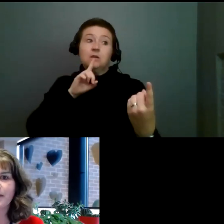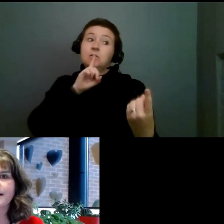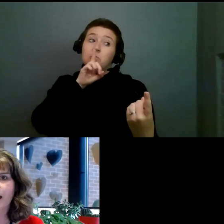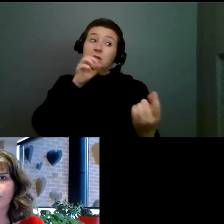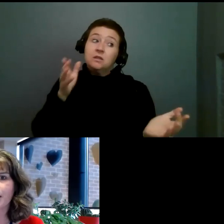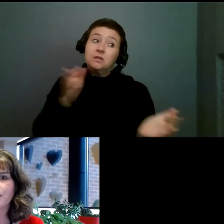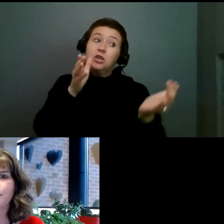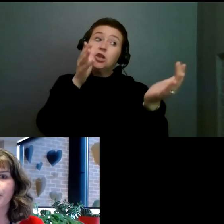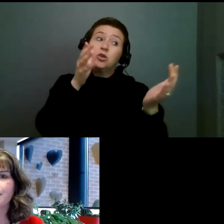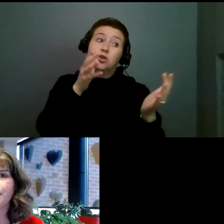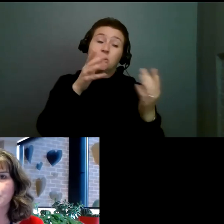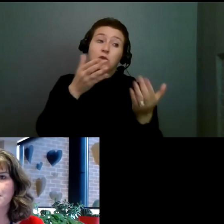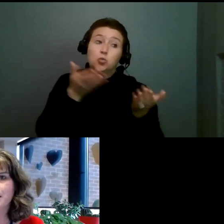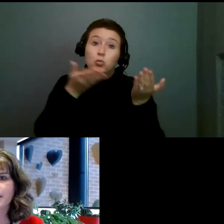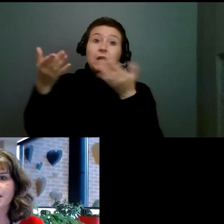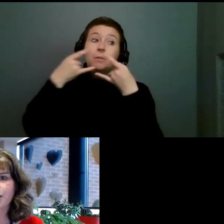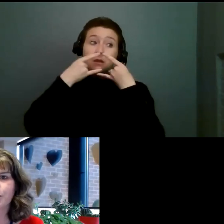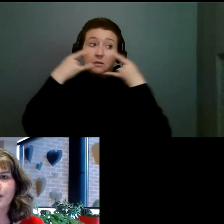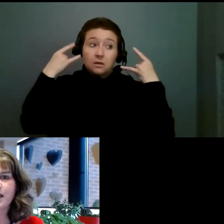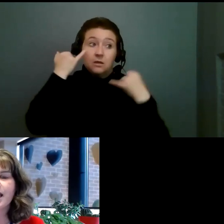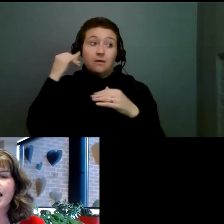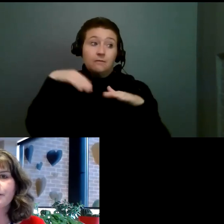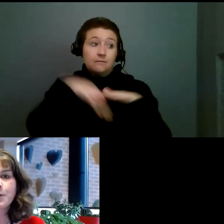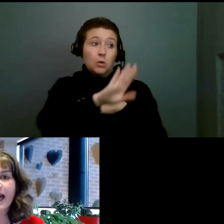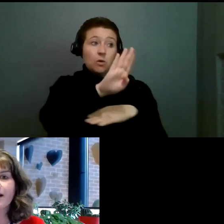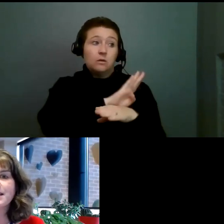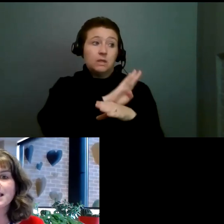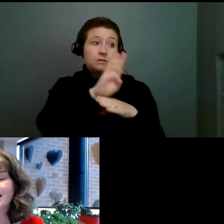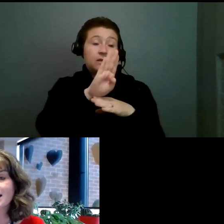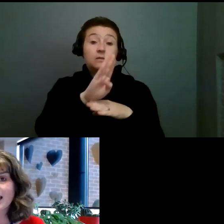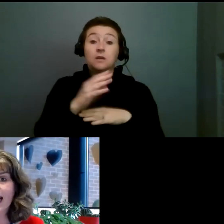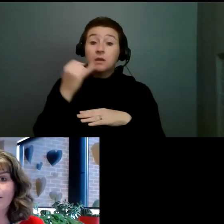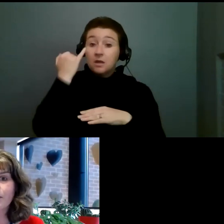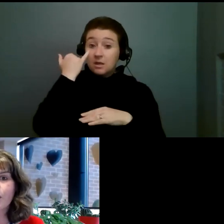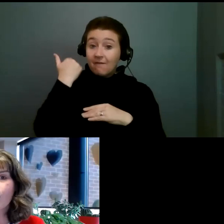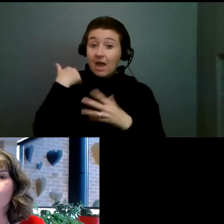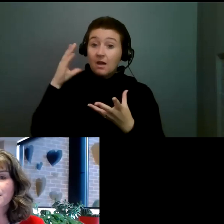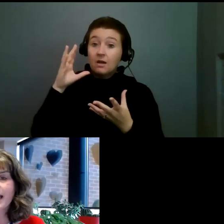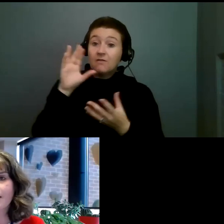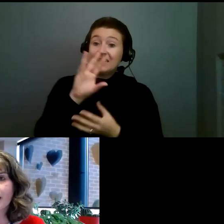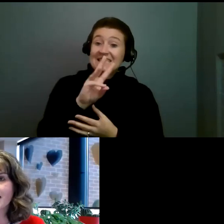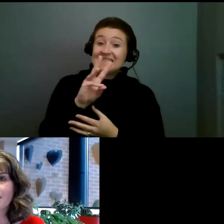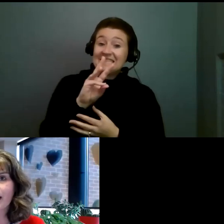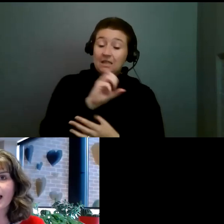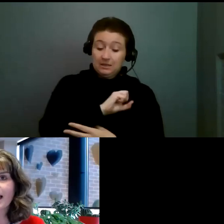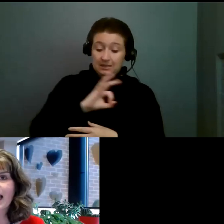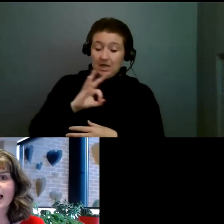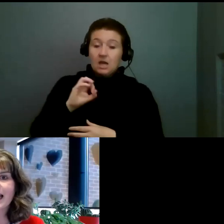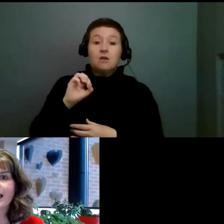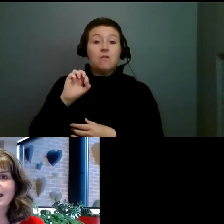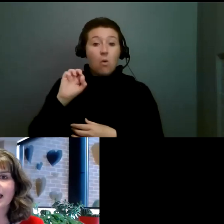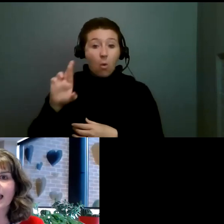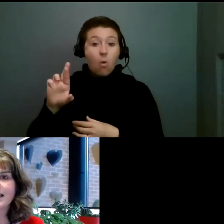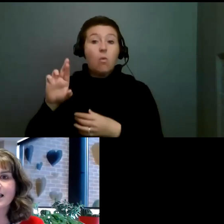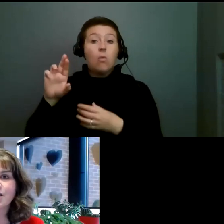recommending face coverings for individuals that visit you. If you have sick staff or staff identified as